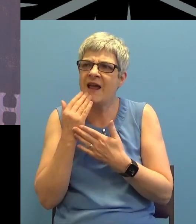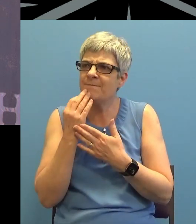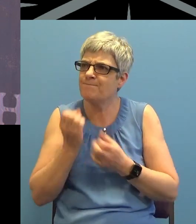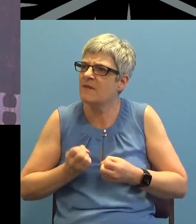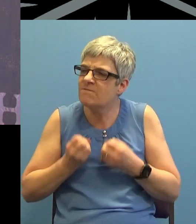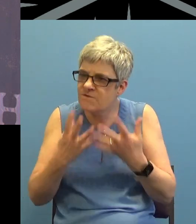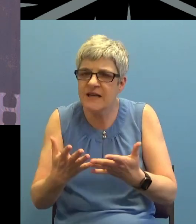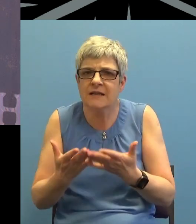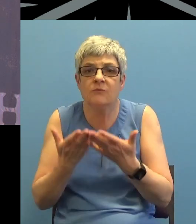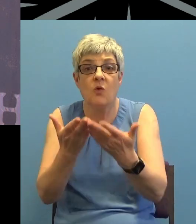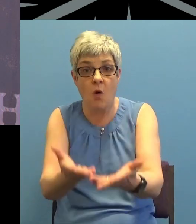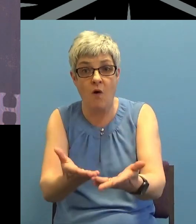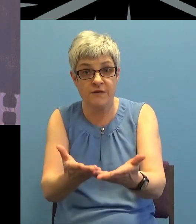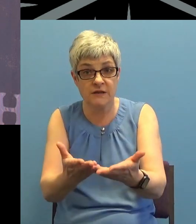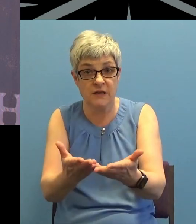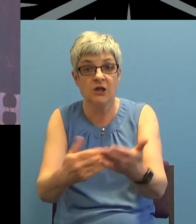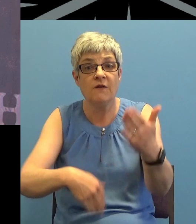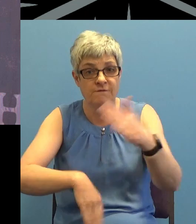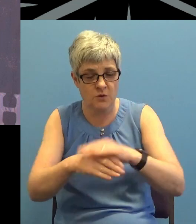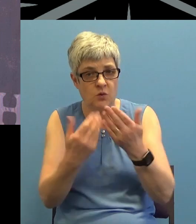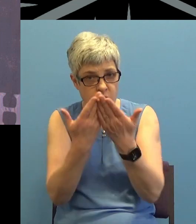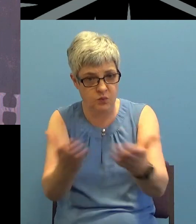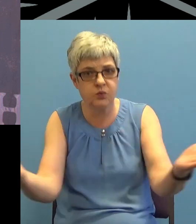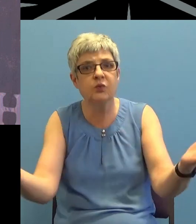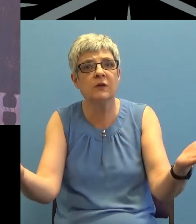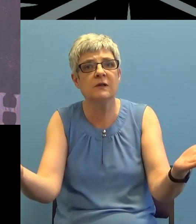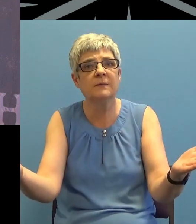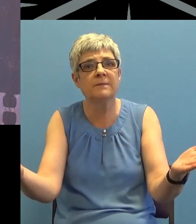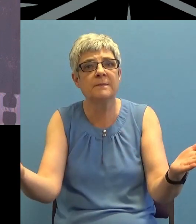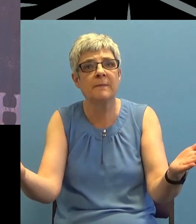when the sort of freedom you offered became fully revealed,